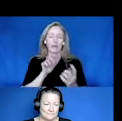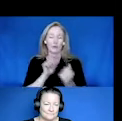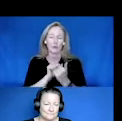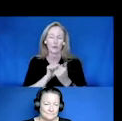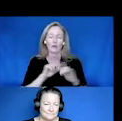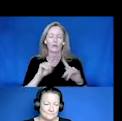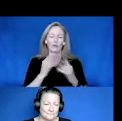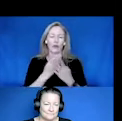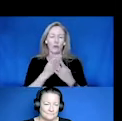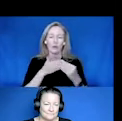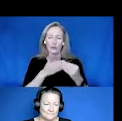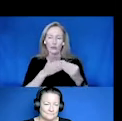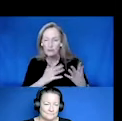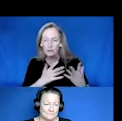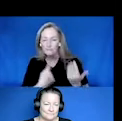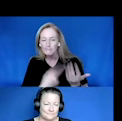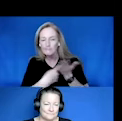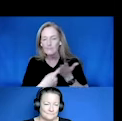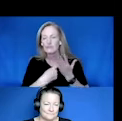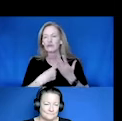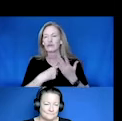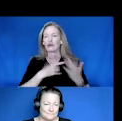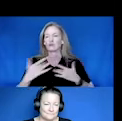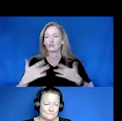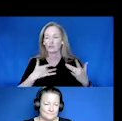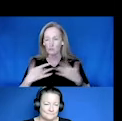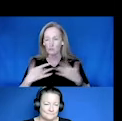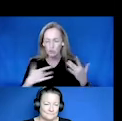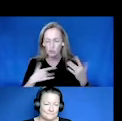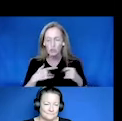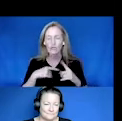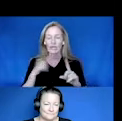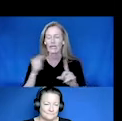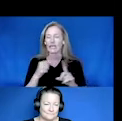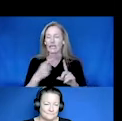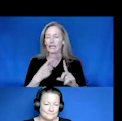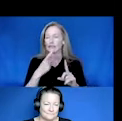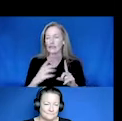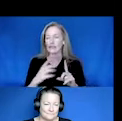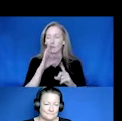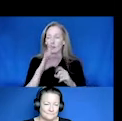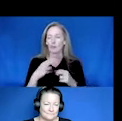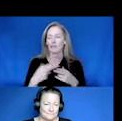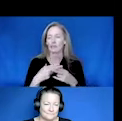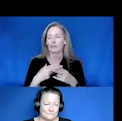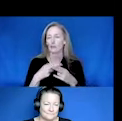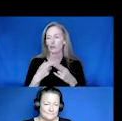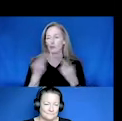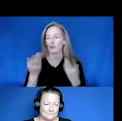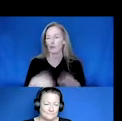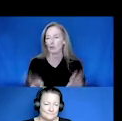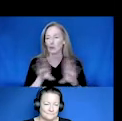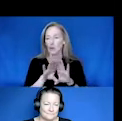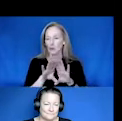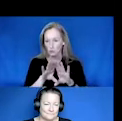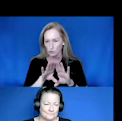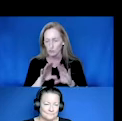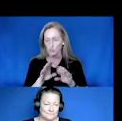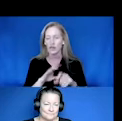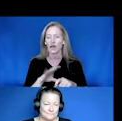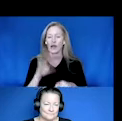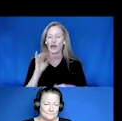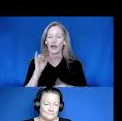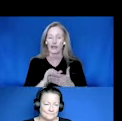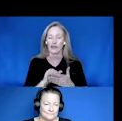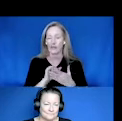their concerns. He indicated it would be a temporary closure and that maintenance needs had to be